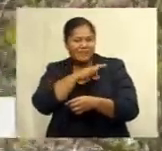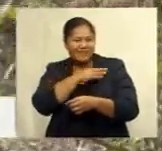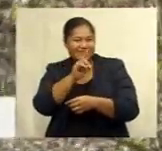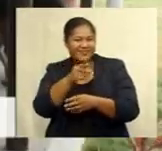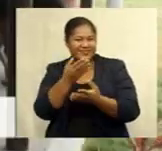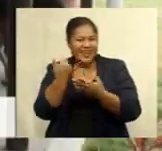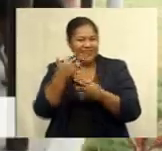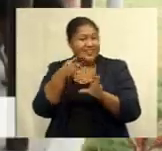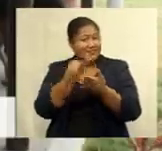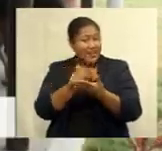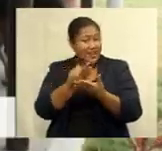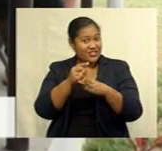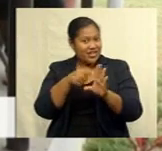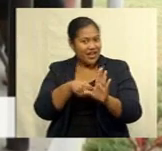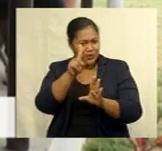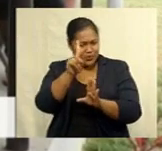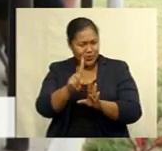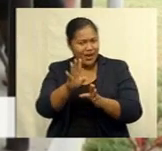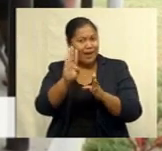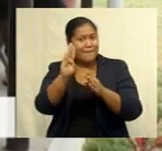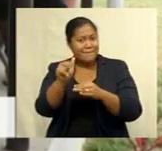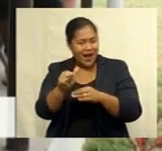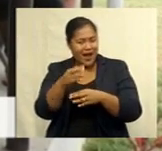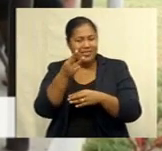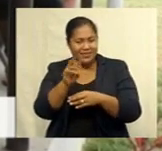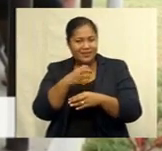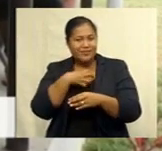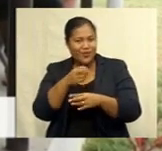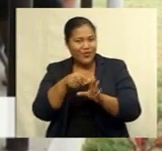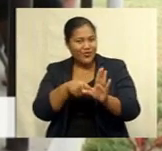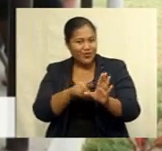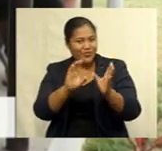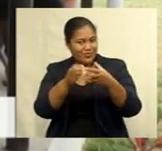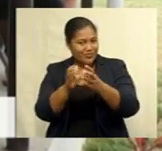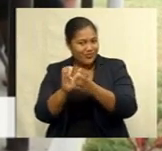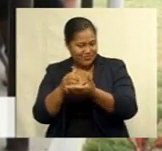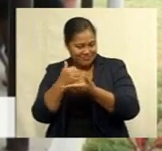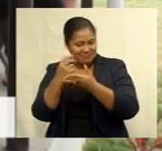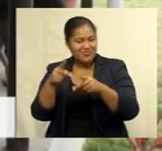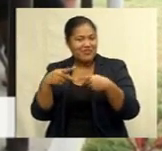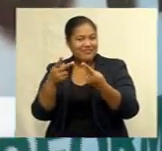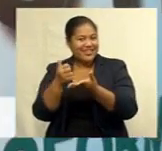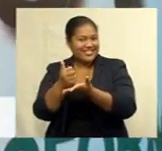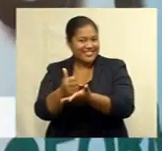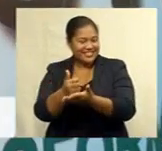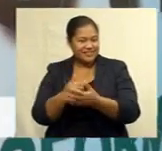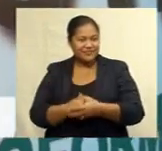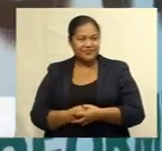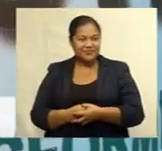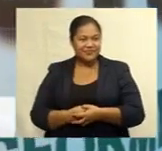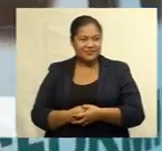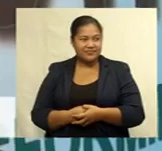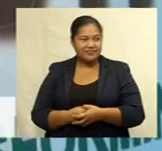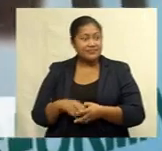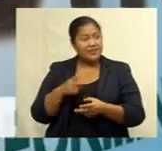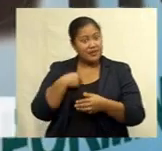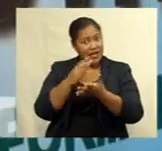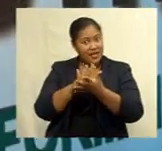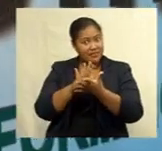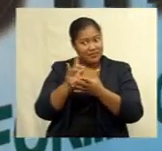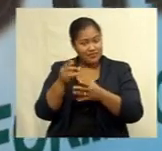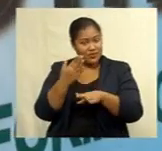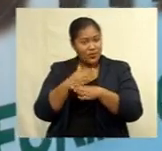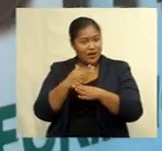and today in Ba, 30 more youth clubs were provided with assistance. Our members started with the initiative